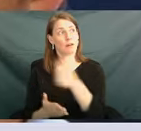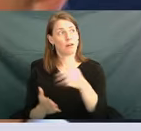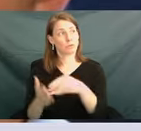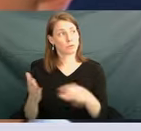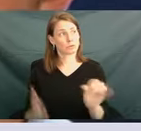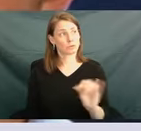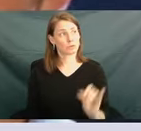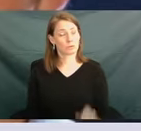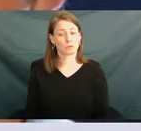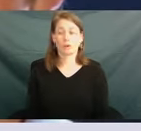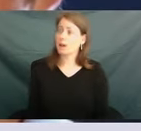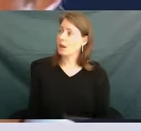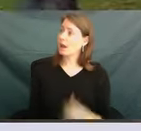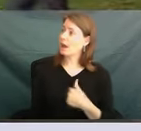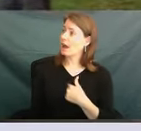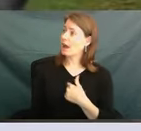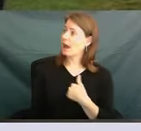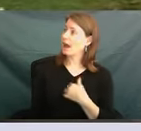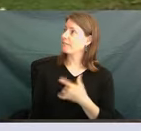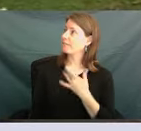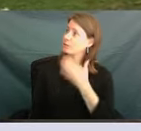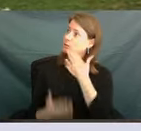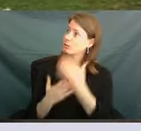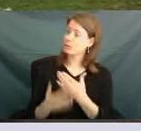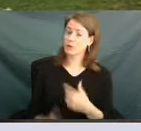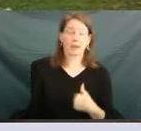I can get to help someone.